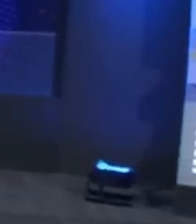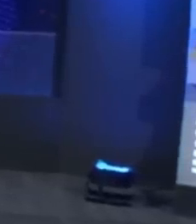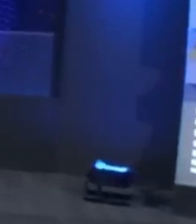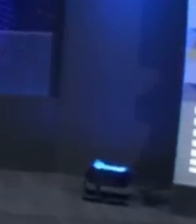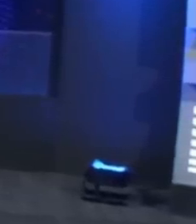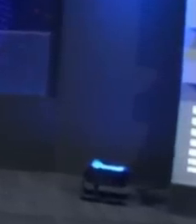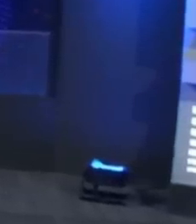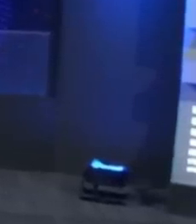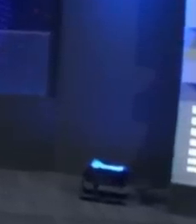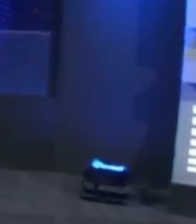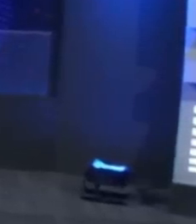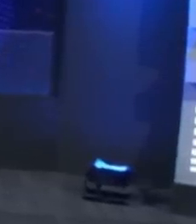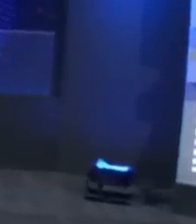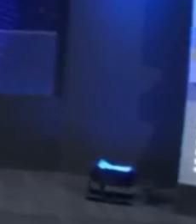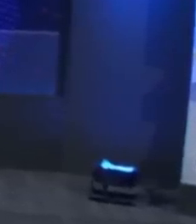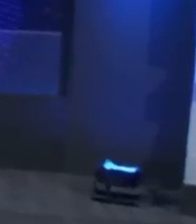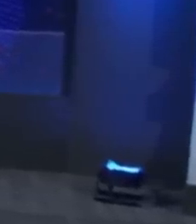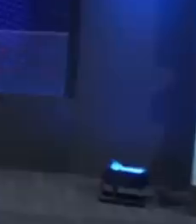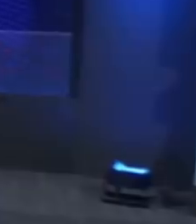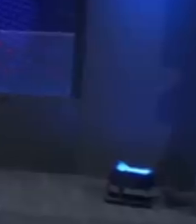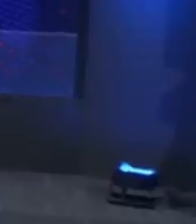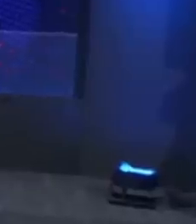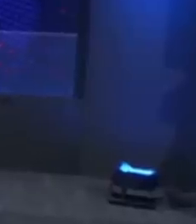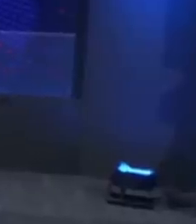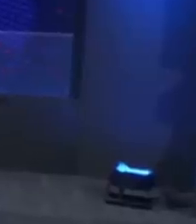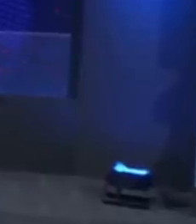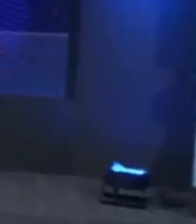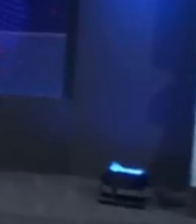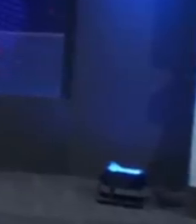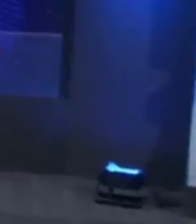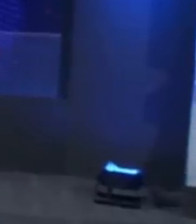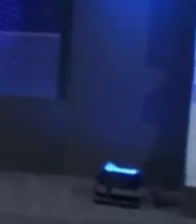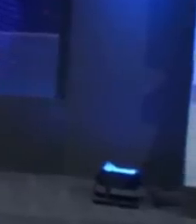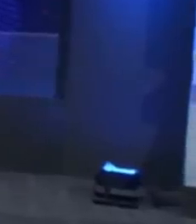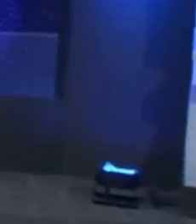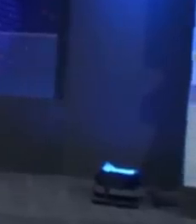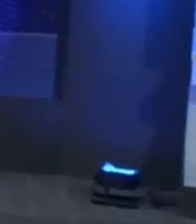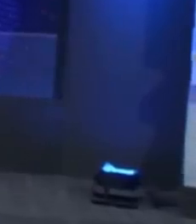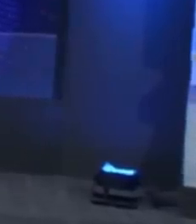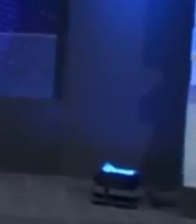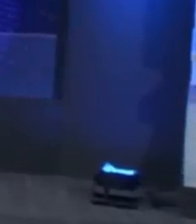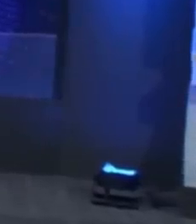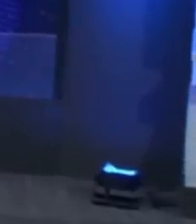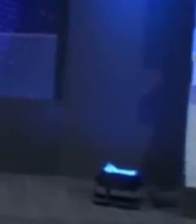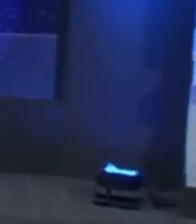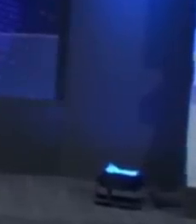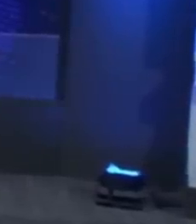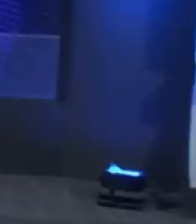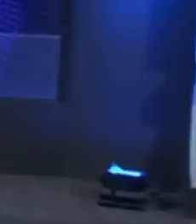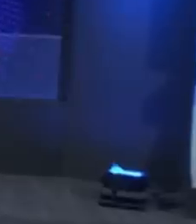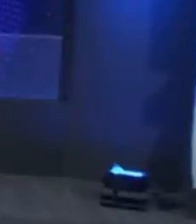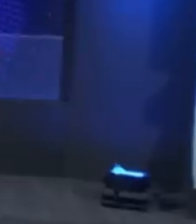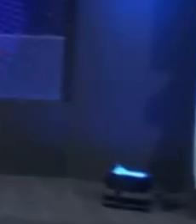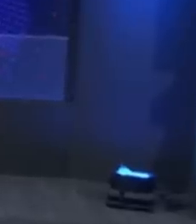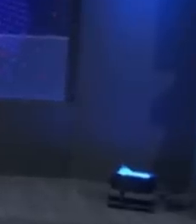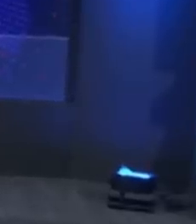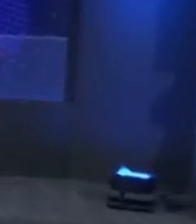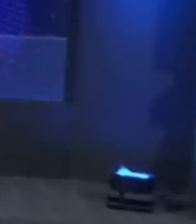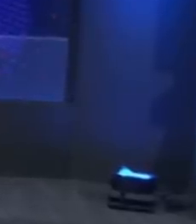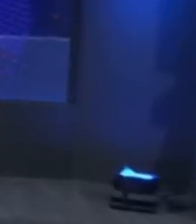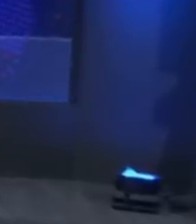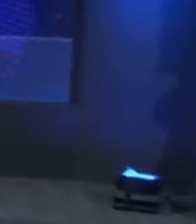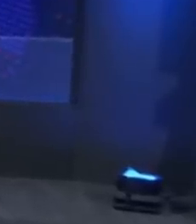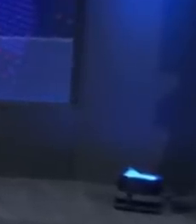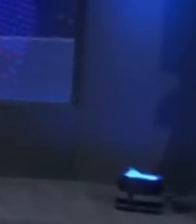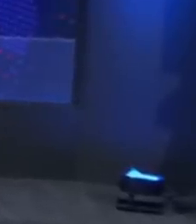the exhibits from the crime scene where the rapes had taken place are explosives which